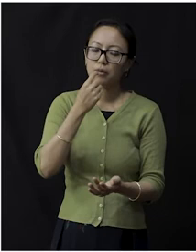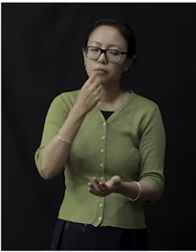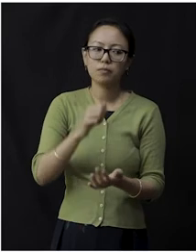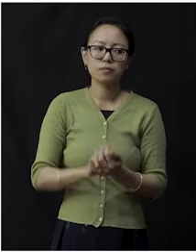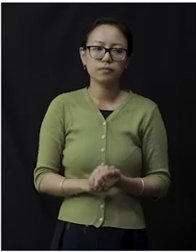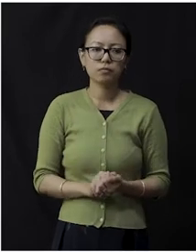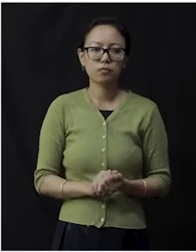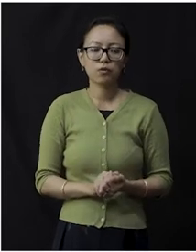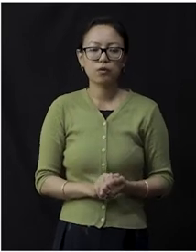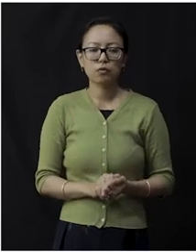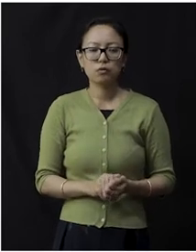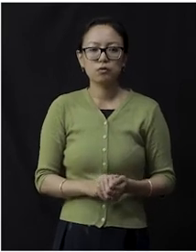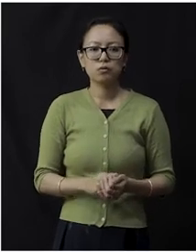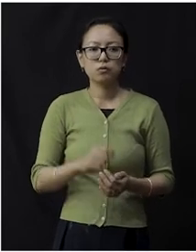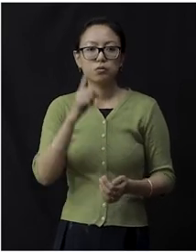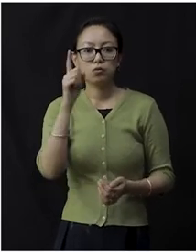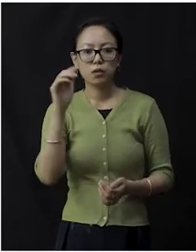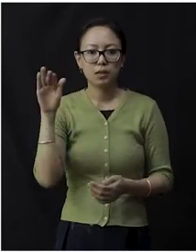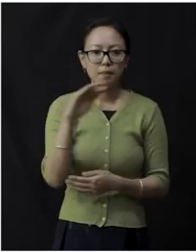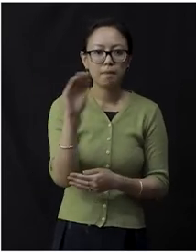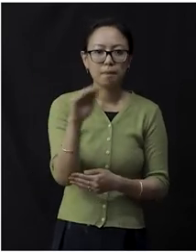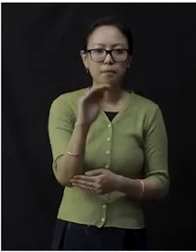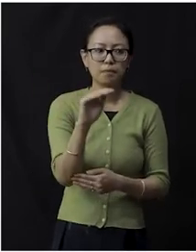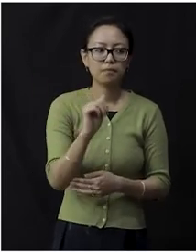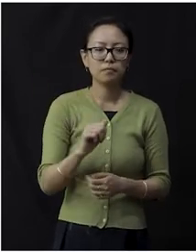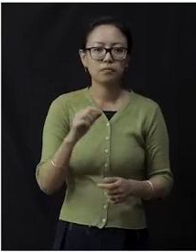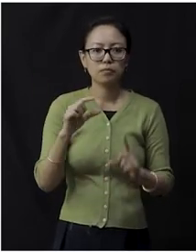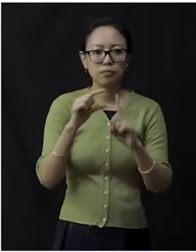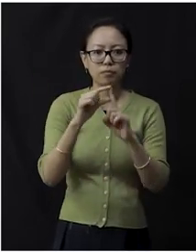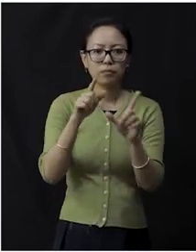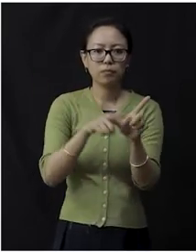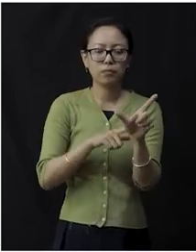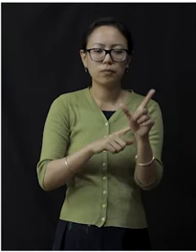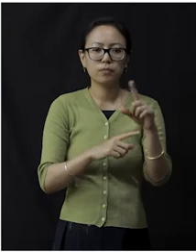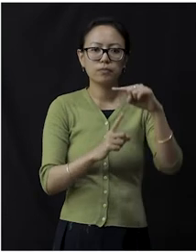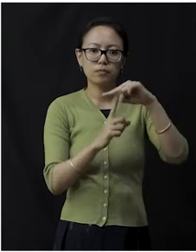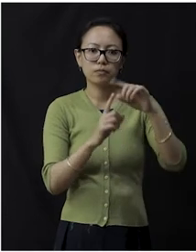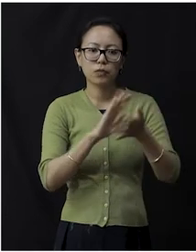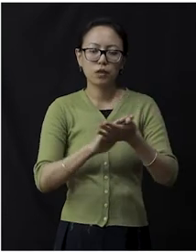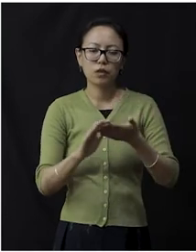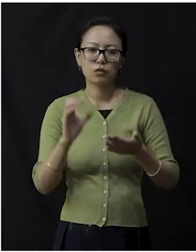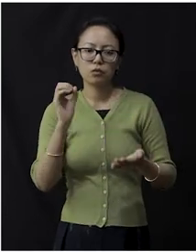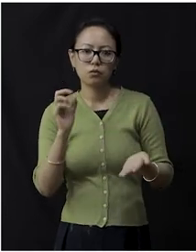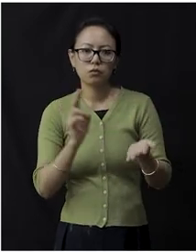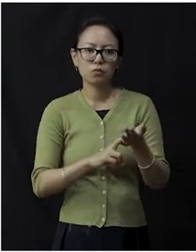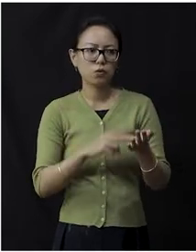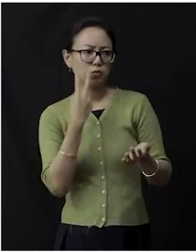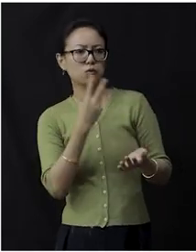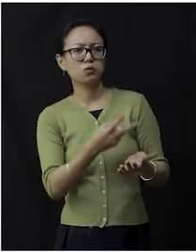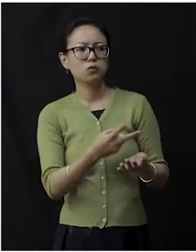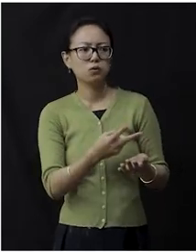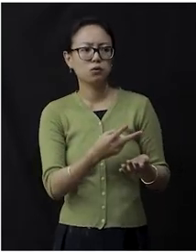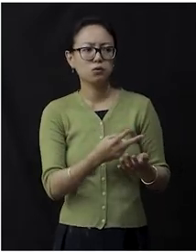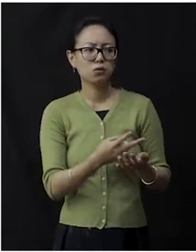python saw his distress. Distress is when somebody is in pain, and coiled